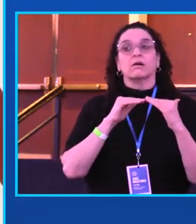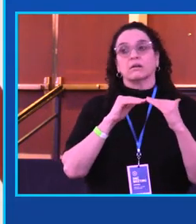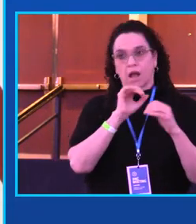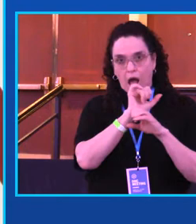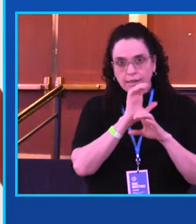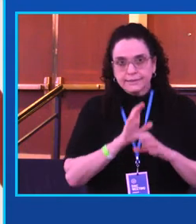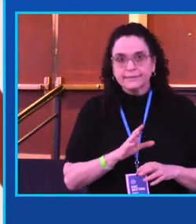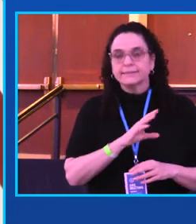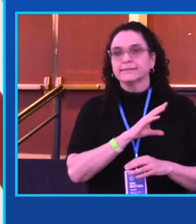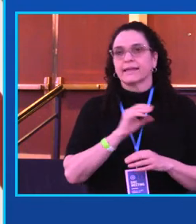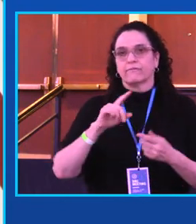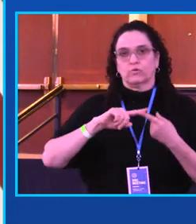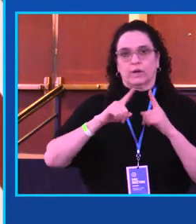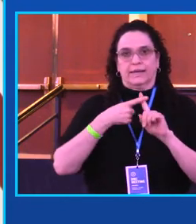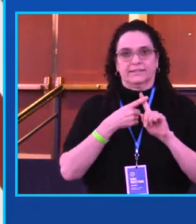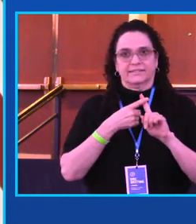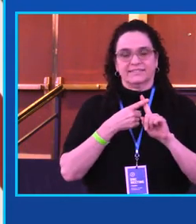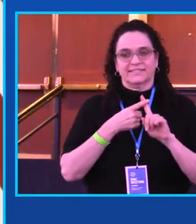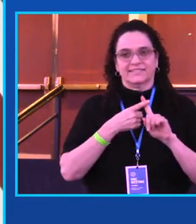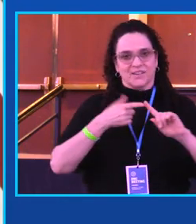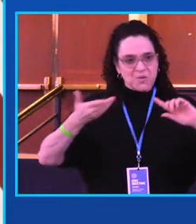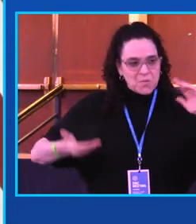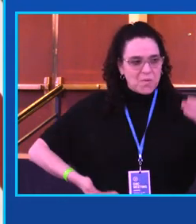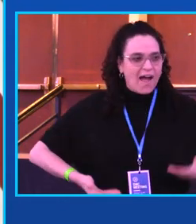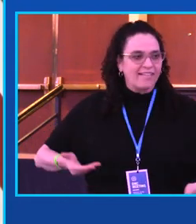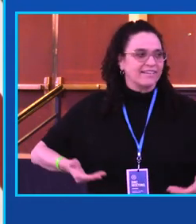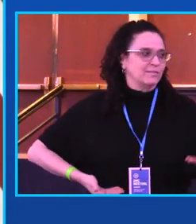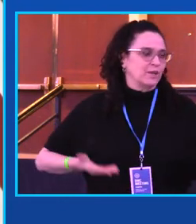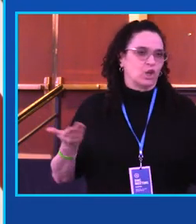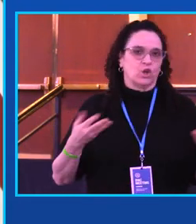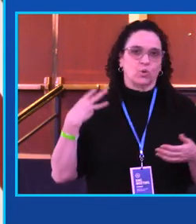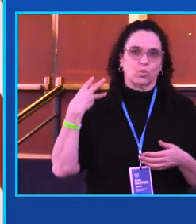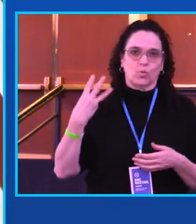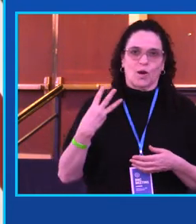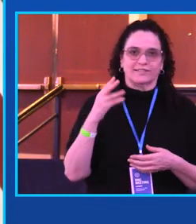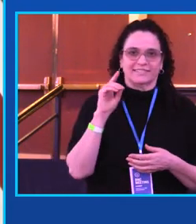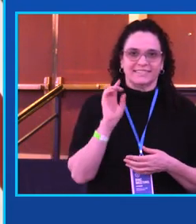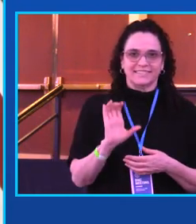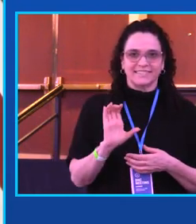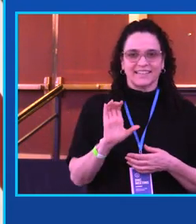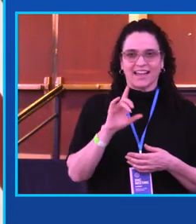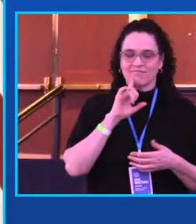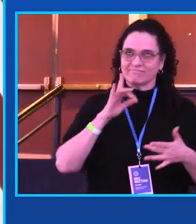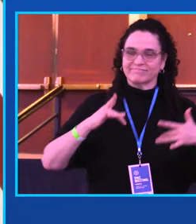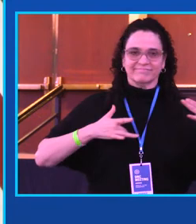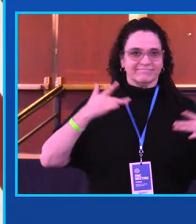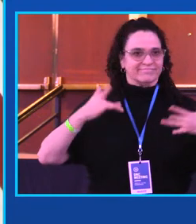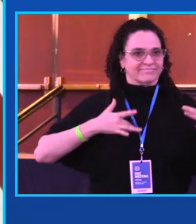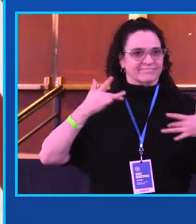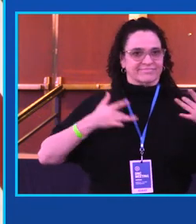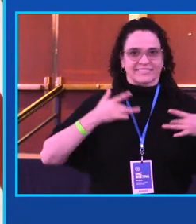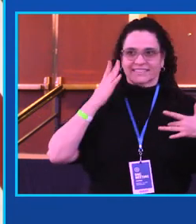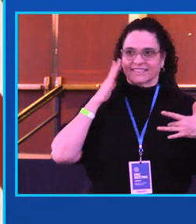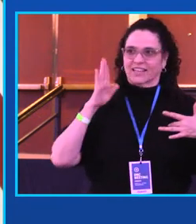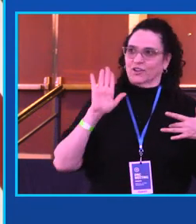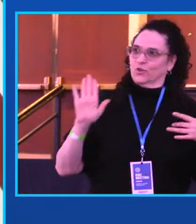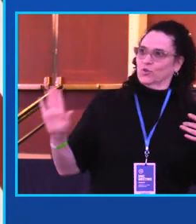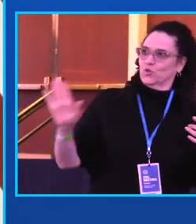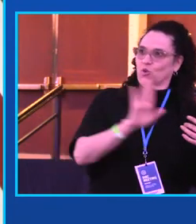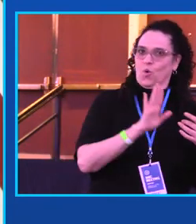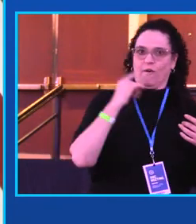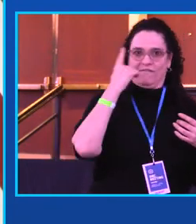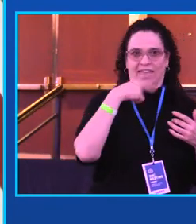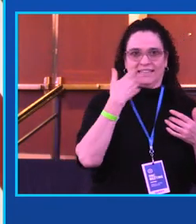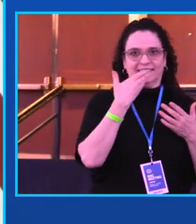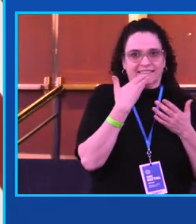friends. Welcome to Washington, D.C. It is so good to see all of you, and thank you for